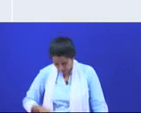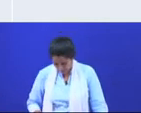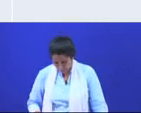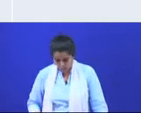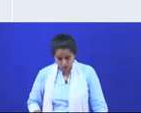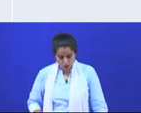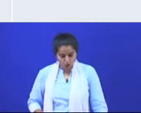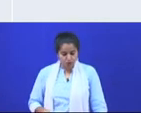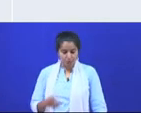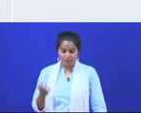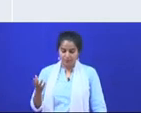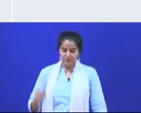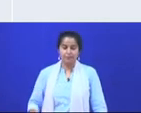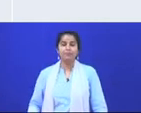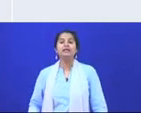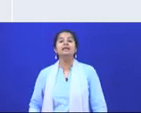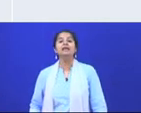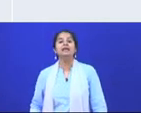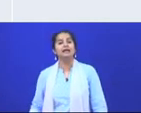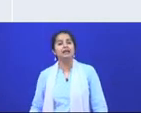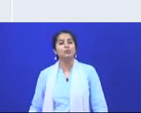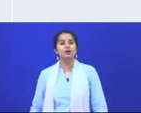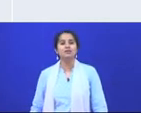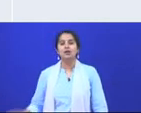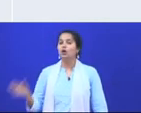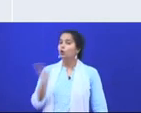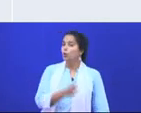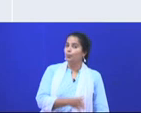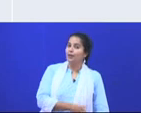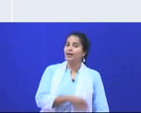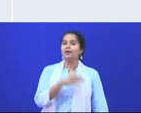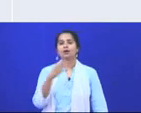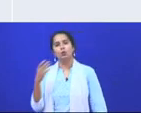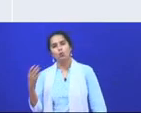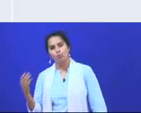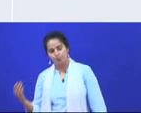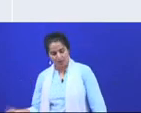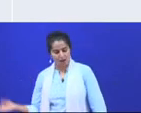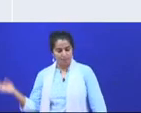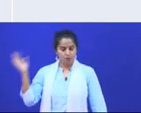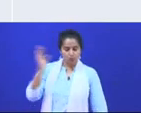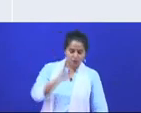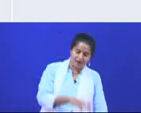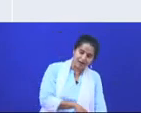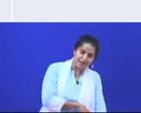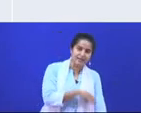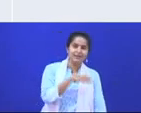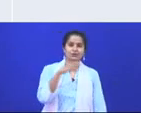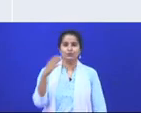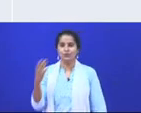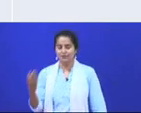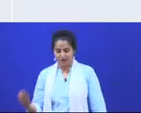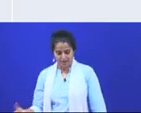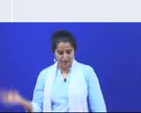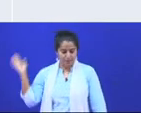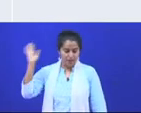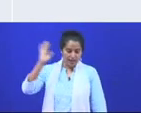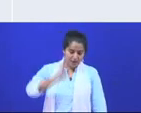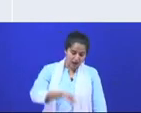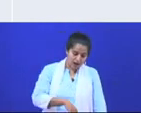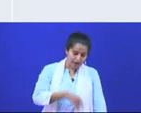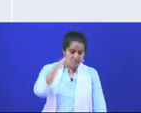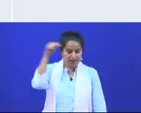latayam. Uttamam. Some e ending words. Kupi, Pyam. Duravani,